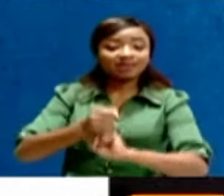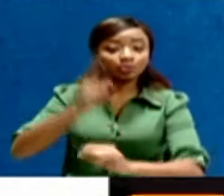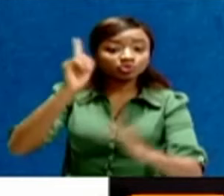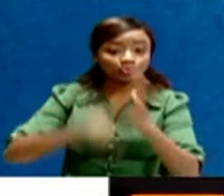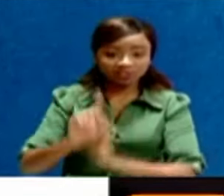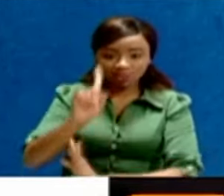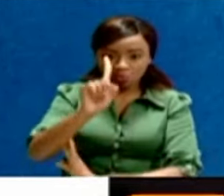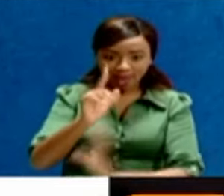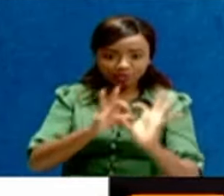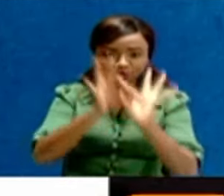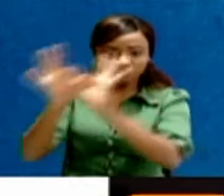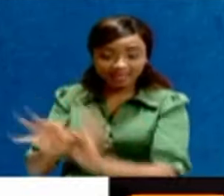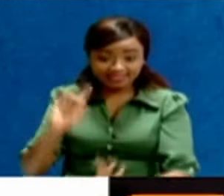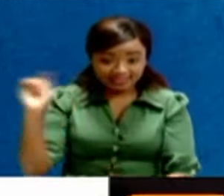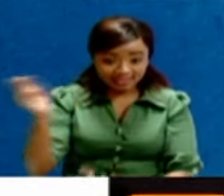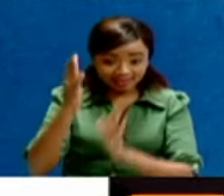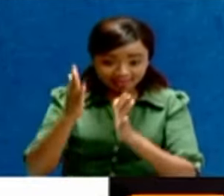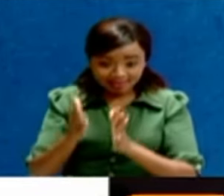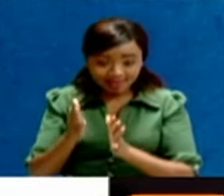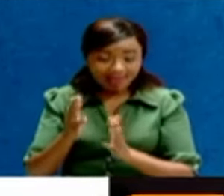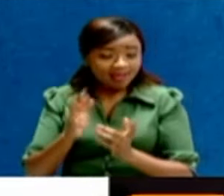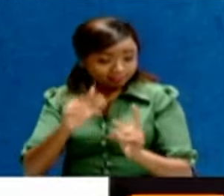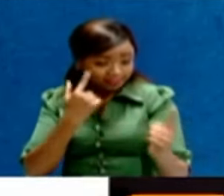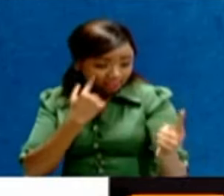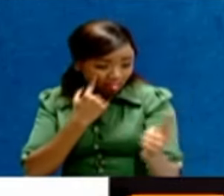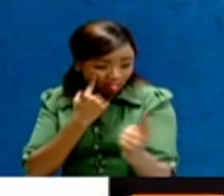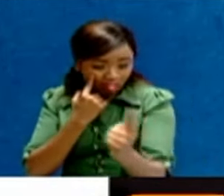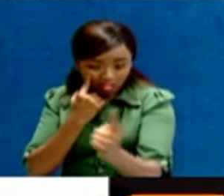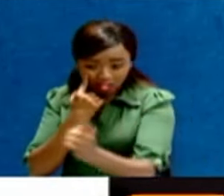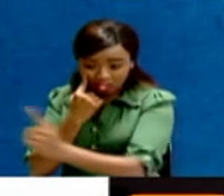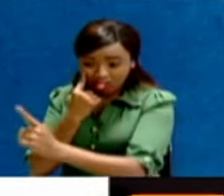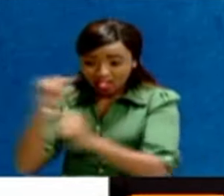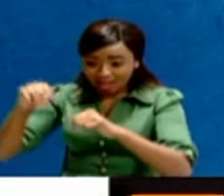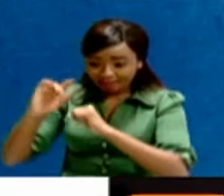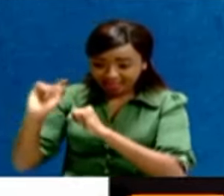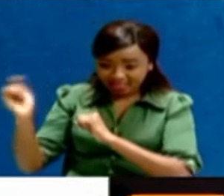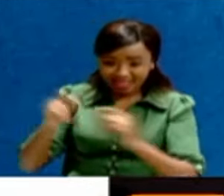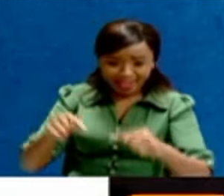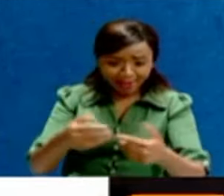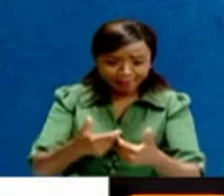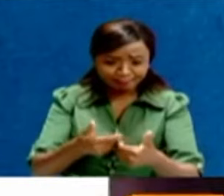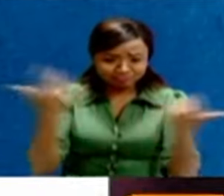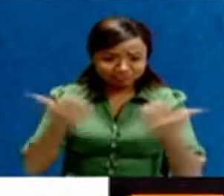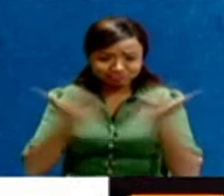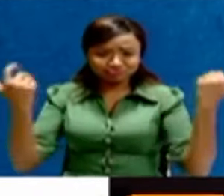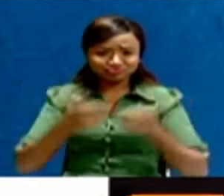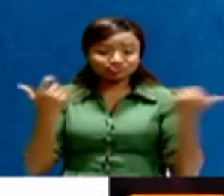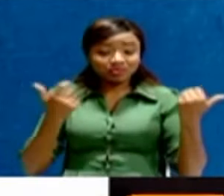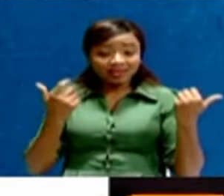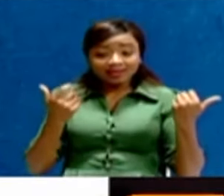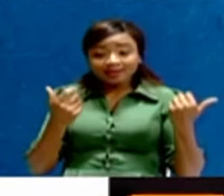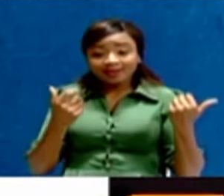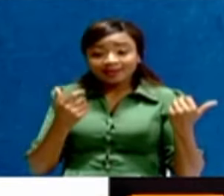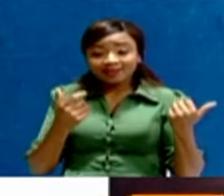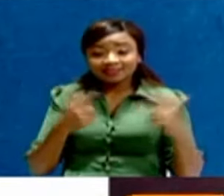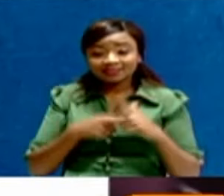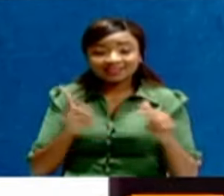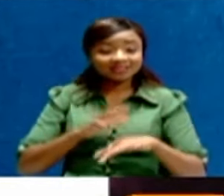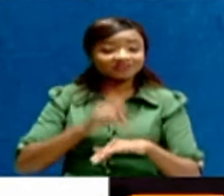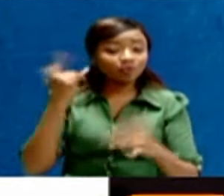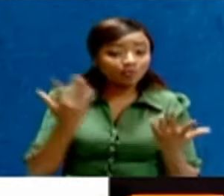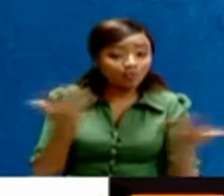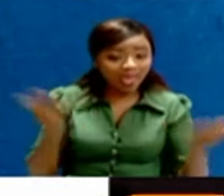Kenya. In fact, when you look at the disparity in this nation, it is what has been skewed since